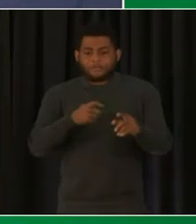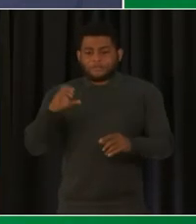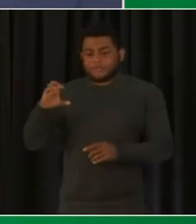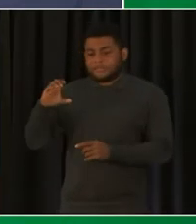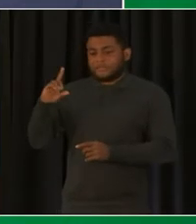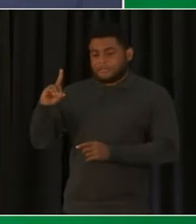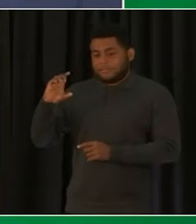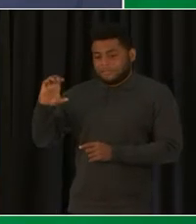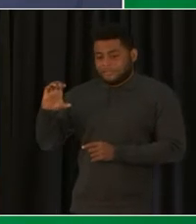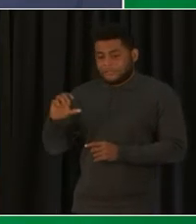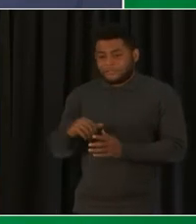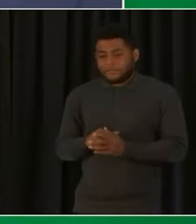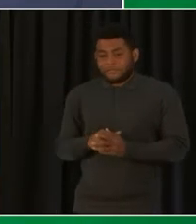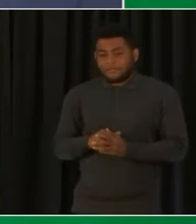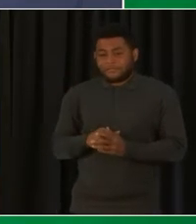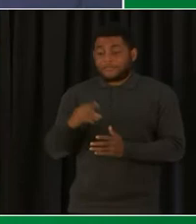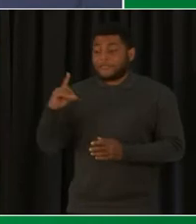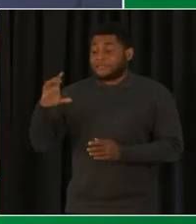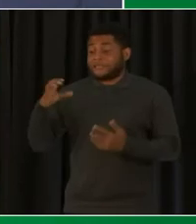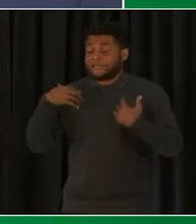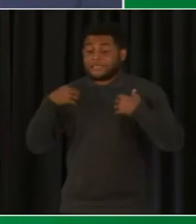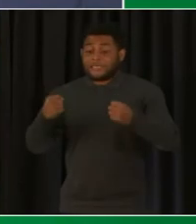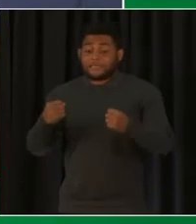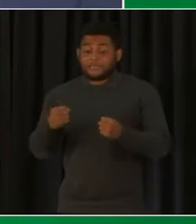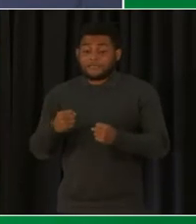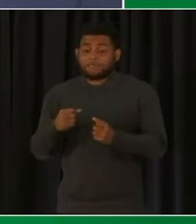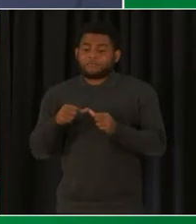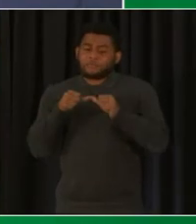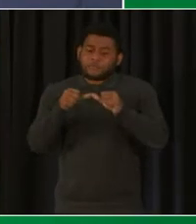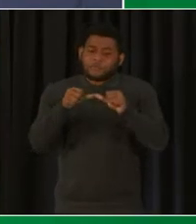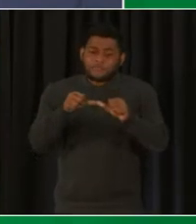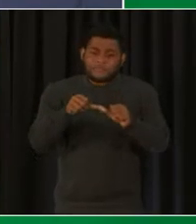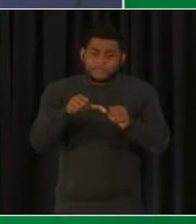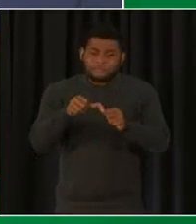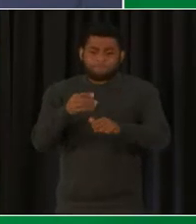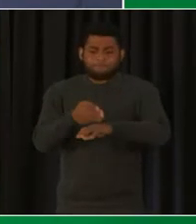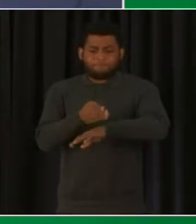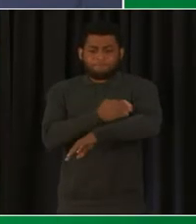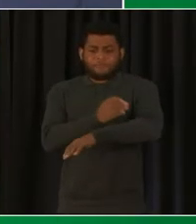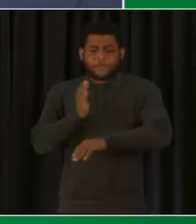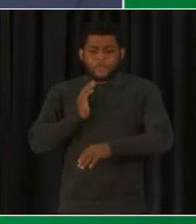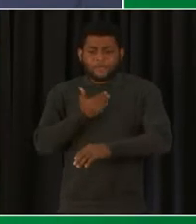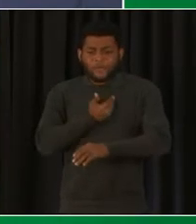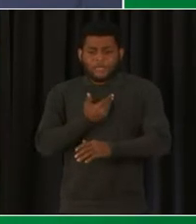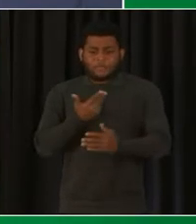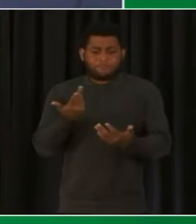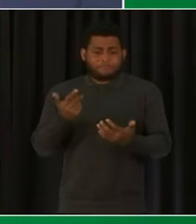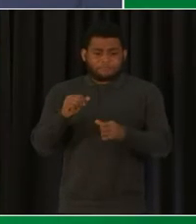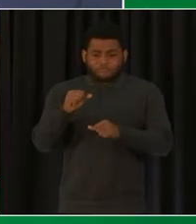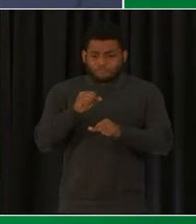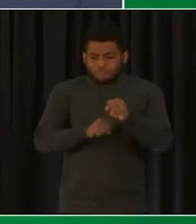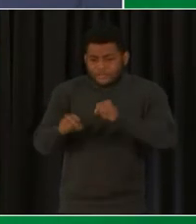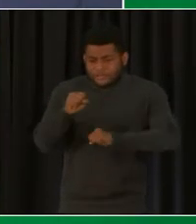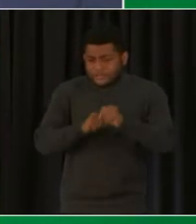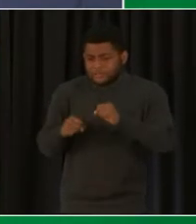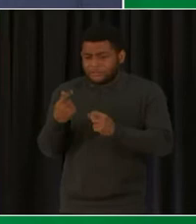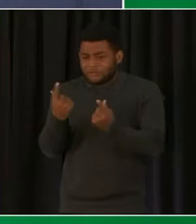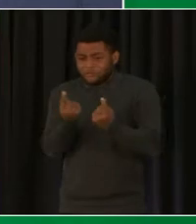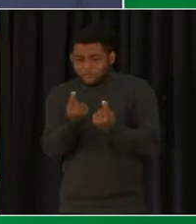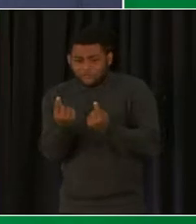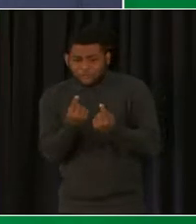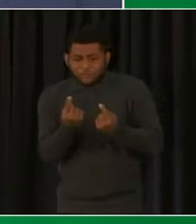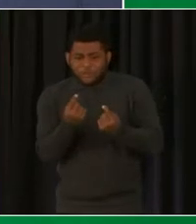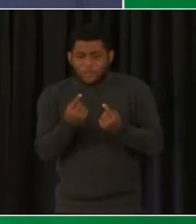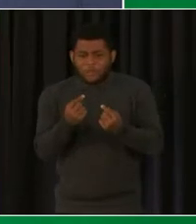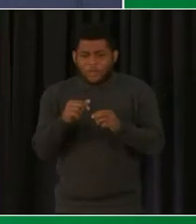CDC and DC Health. We continue to advance our strategies for our youngest learners, which are included in our